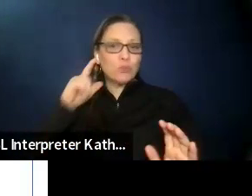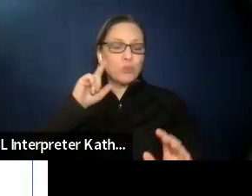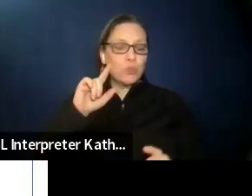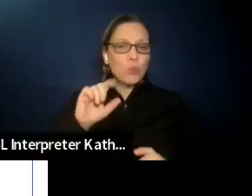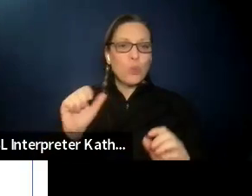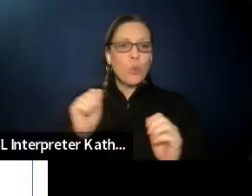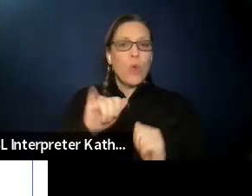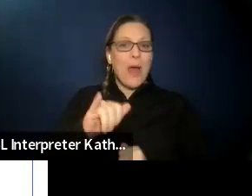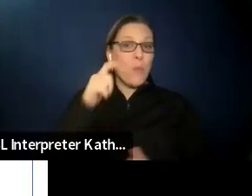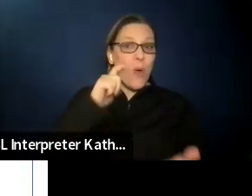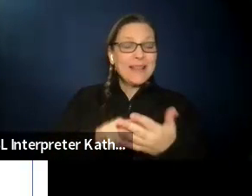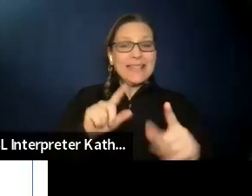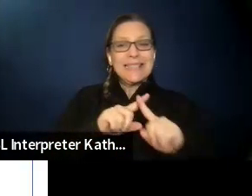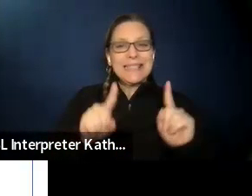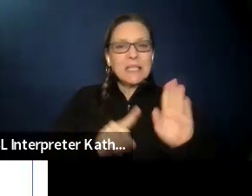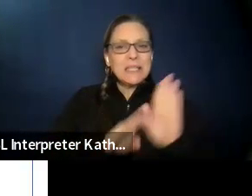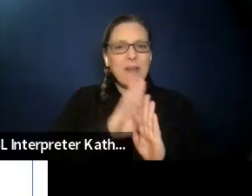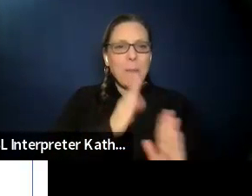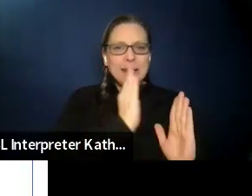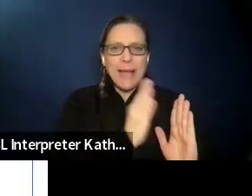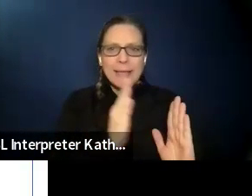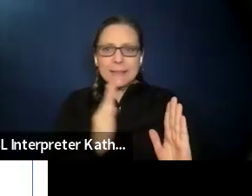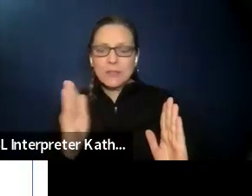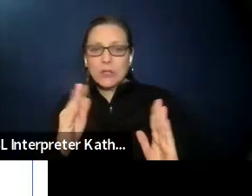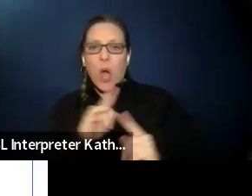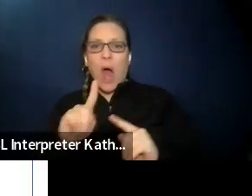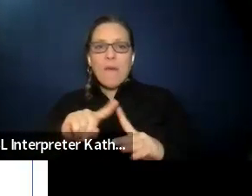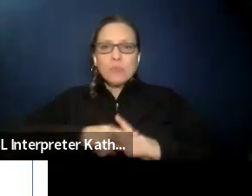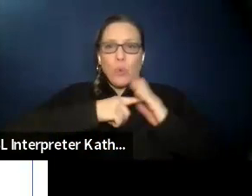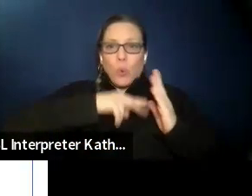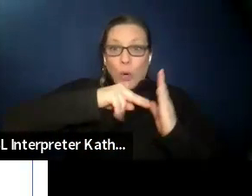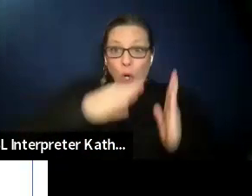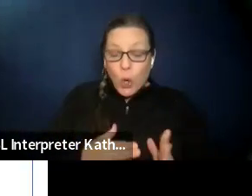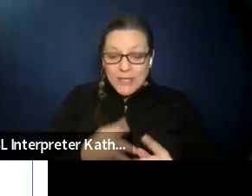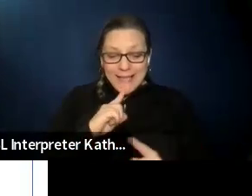which recognizes different developmental stages of emergent readers